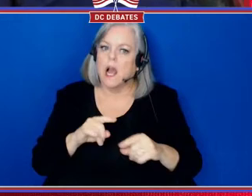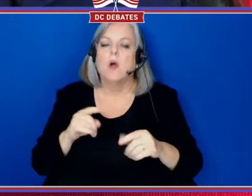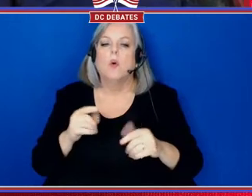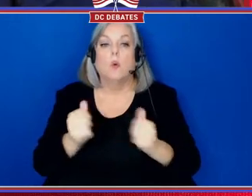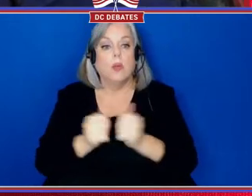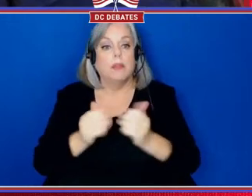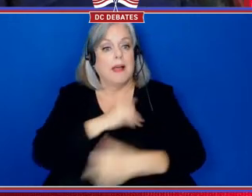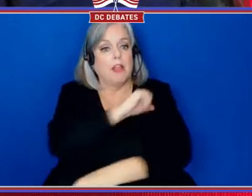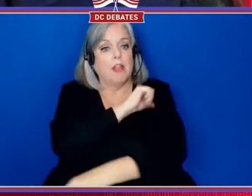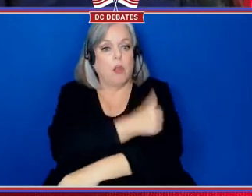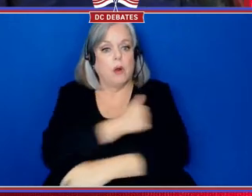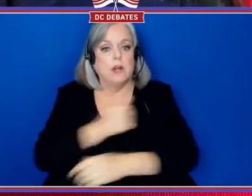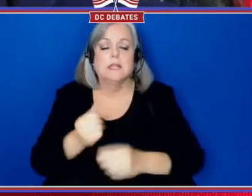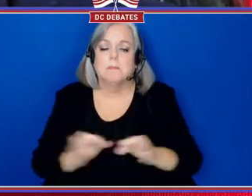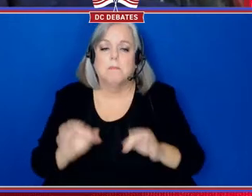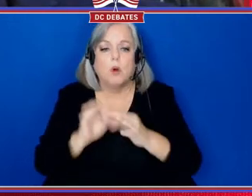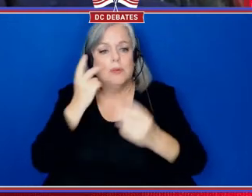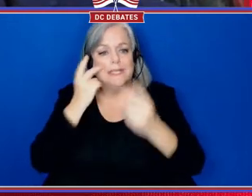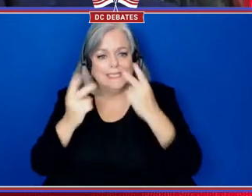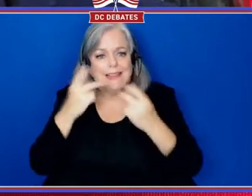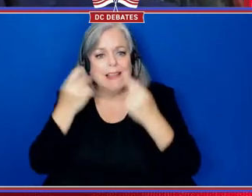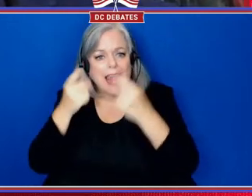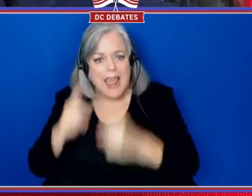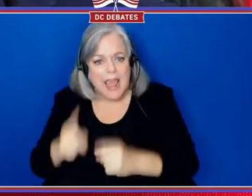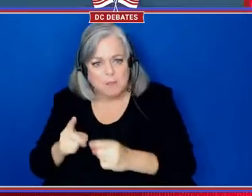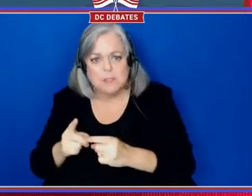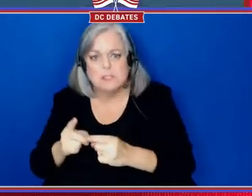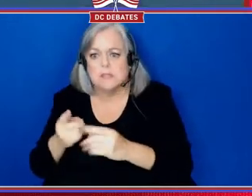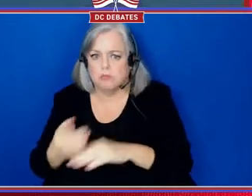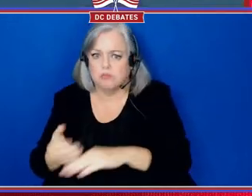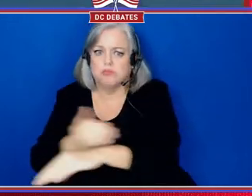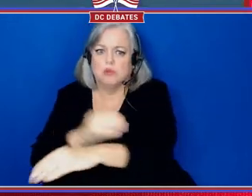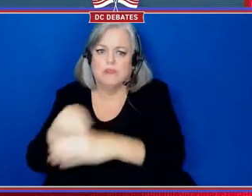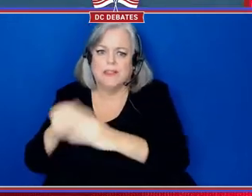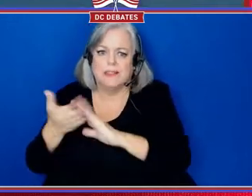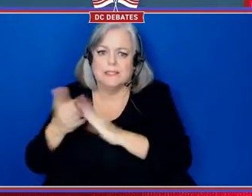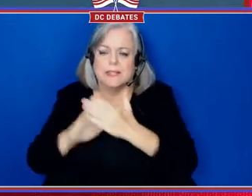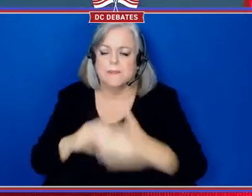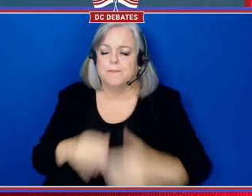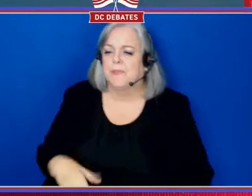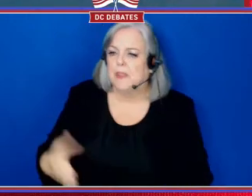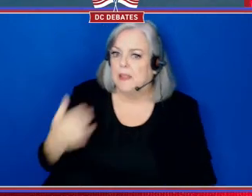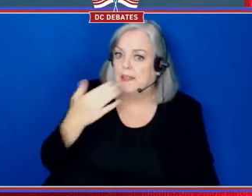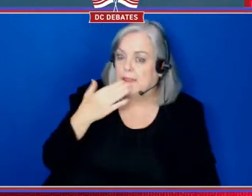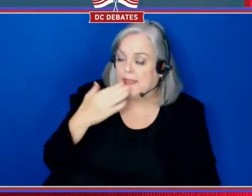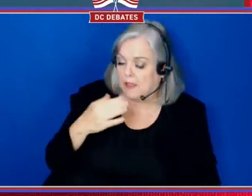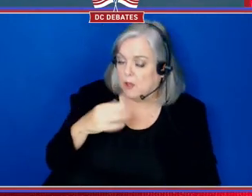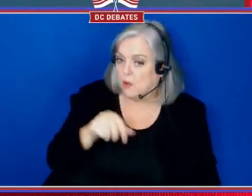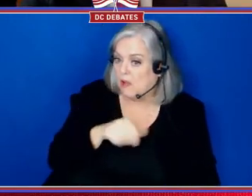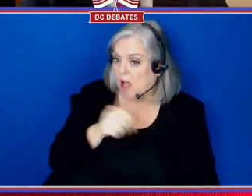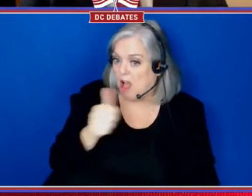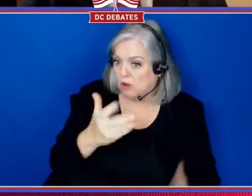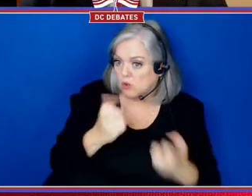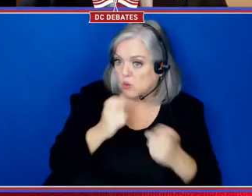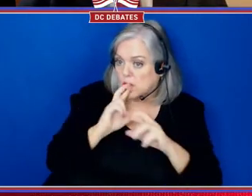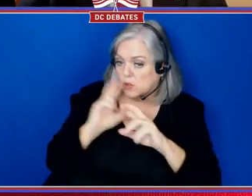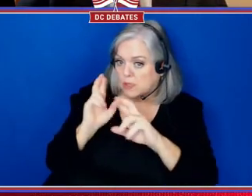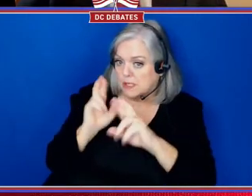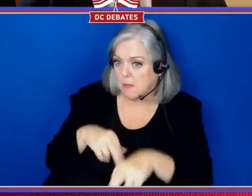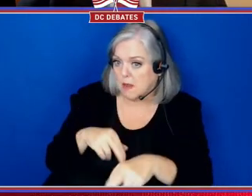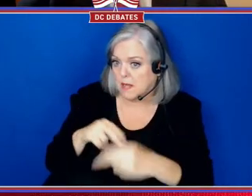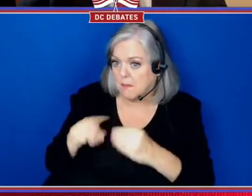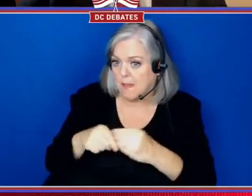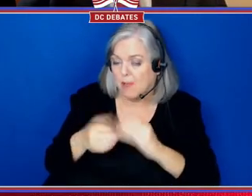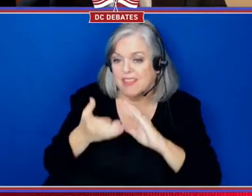and every evening. Thank you, to address the violence in our cities. I'd like to open up that question if there are others who would like to respond about the city's